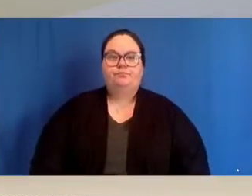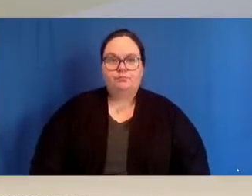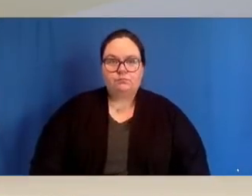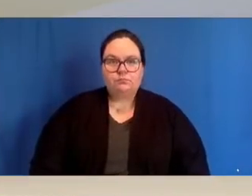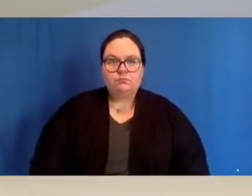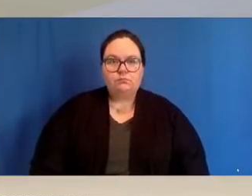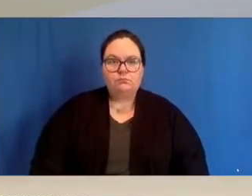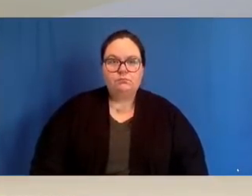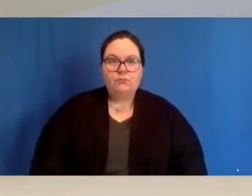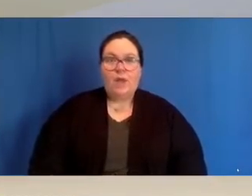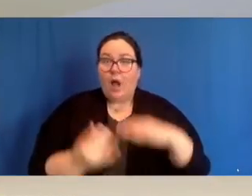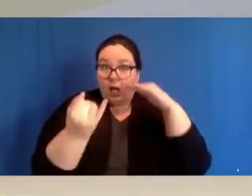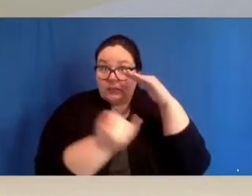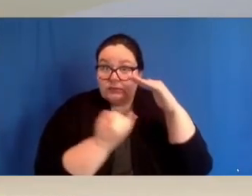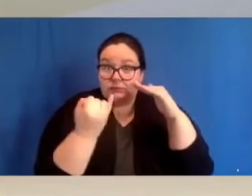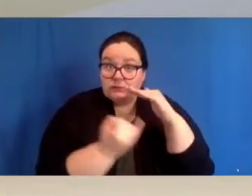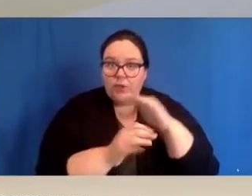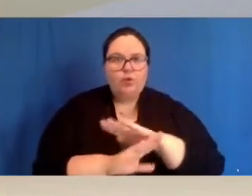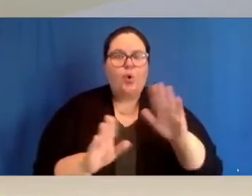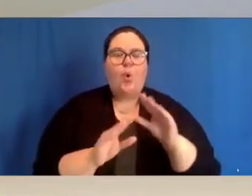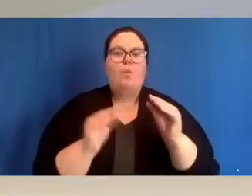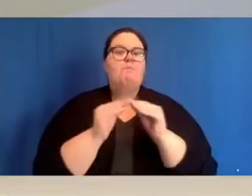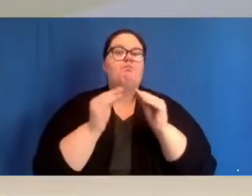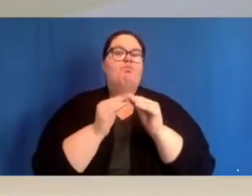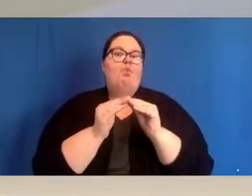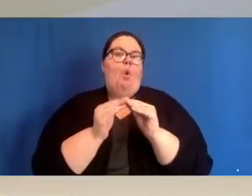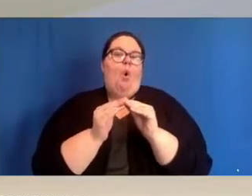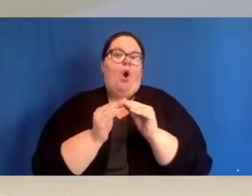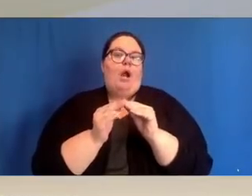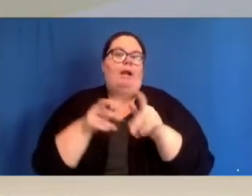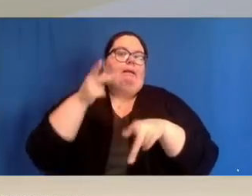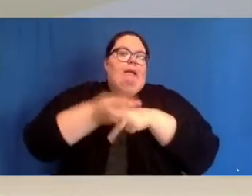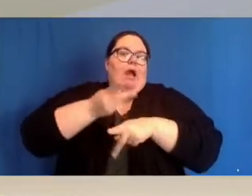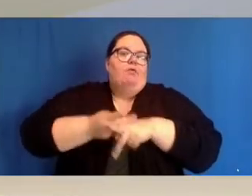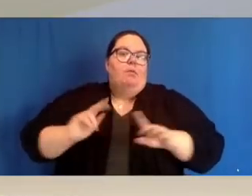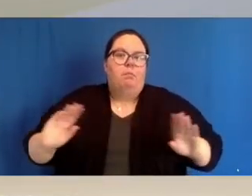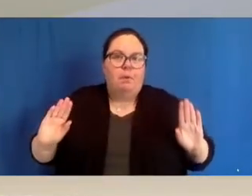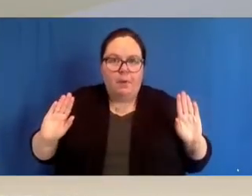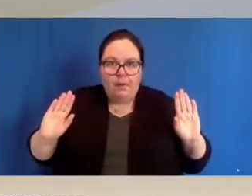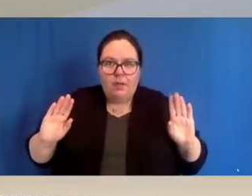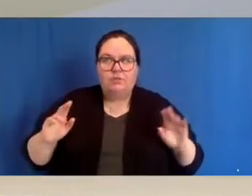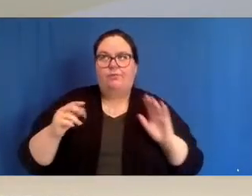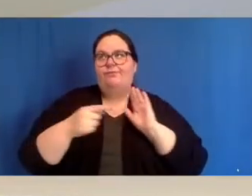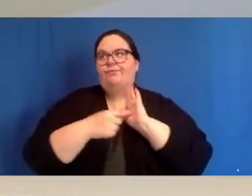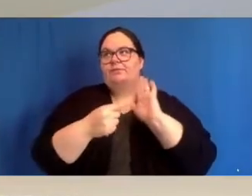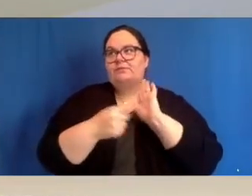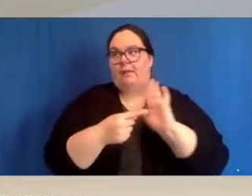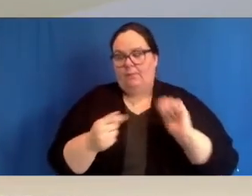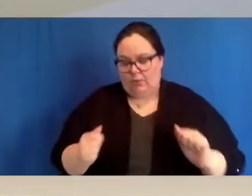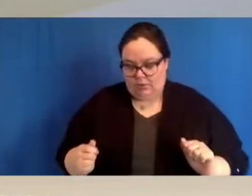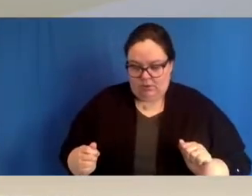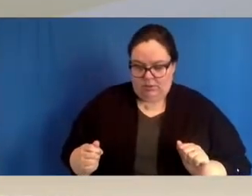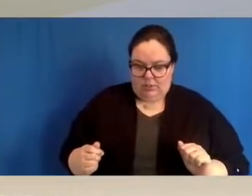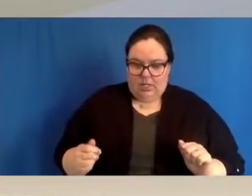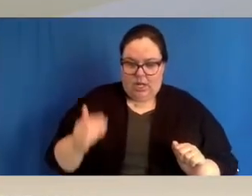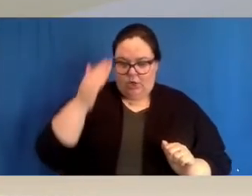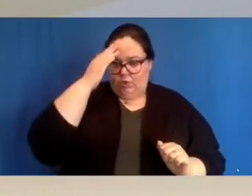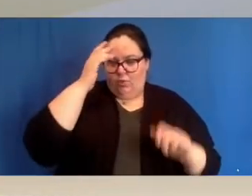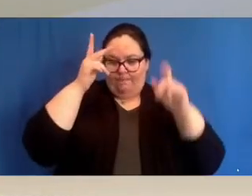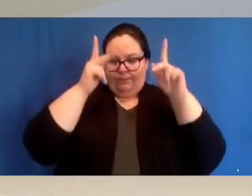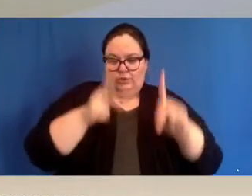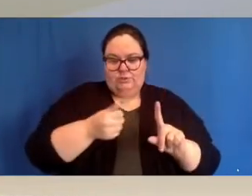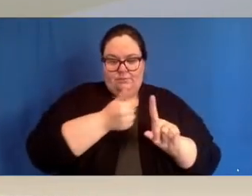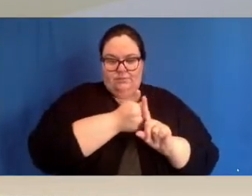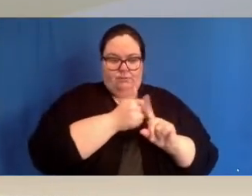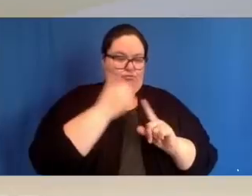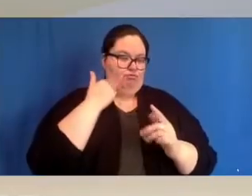It's not isolation. It is enhanced precautions during that period of time. And if I was to use an example, if I knew there was someone who had